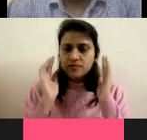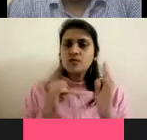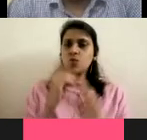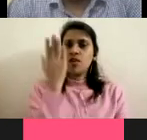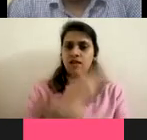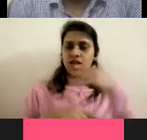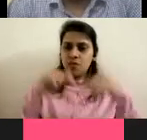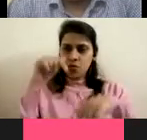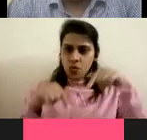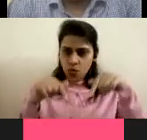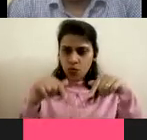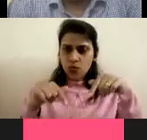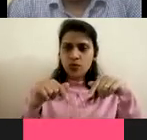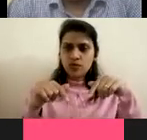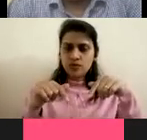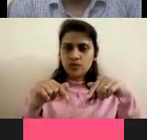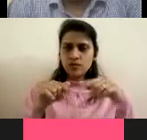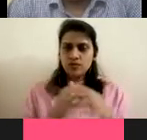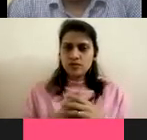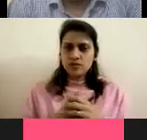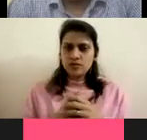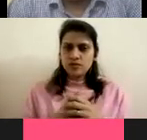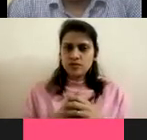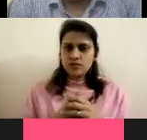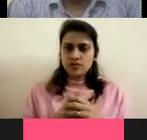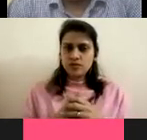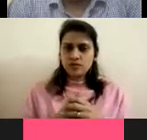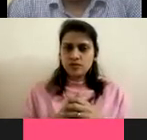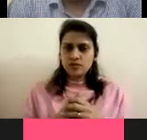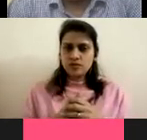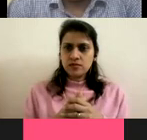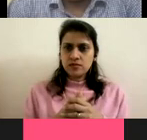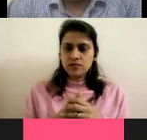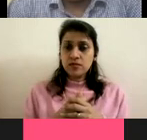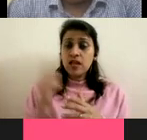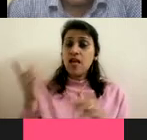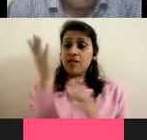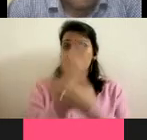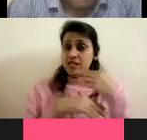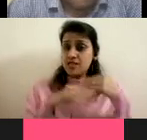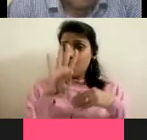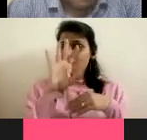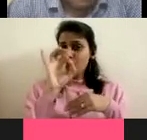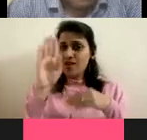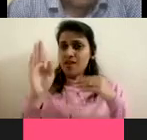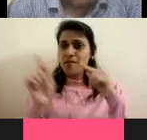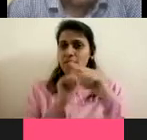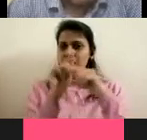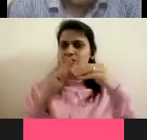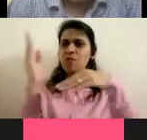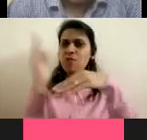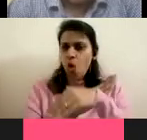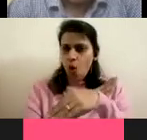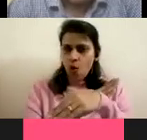is not that much to attain the criteria of benchmark disability, it is of 40%, then it can